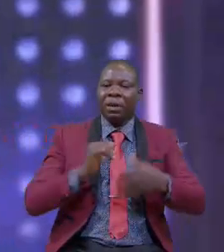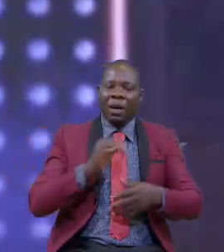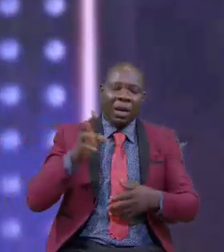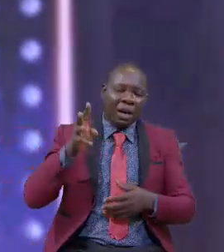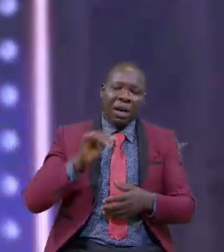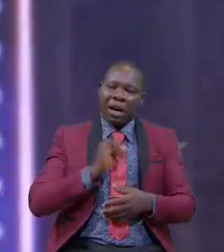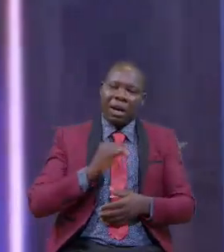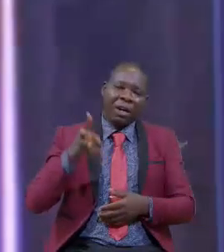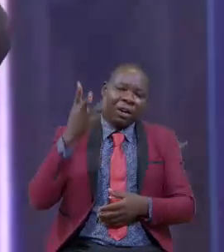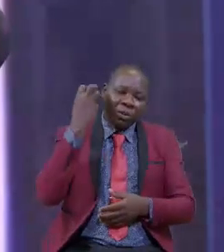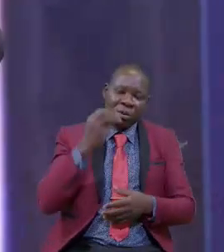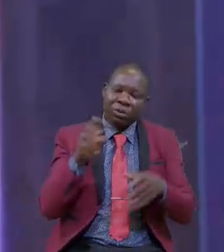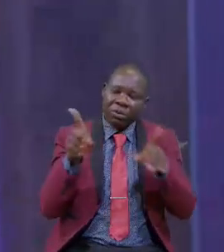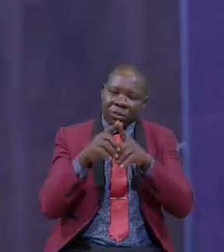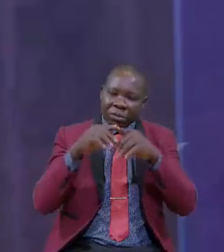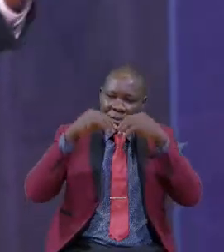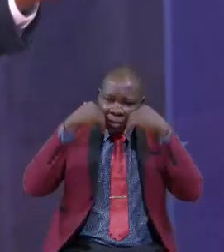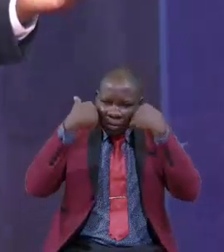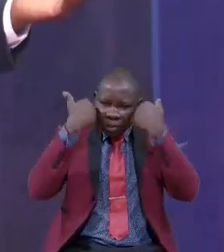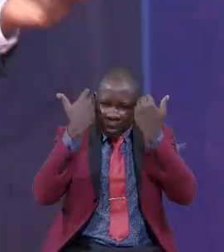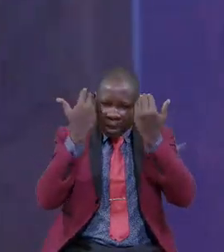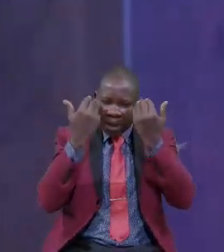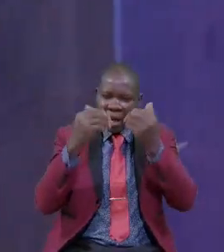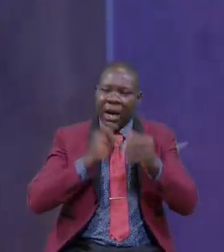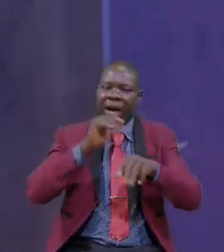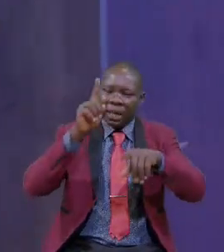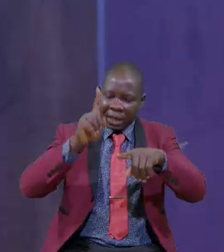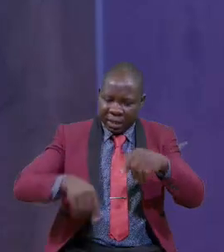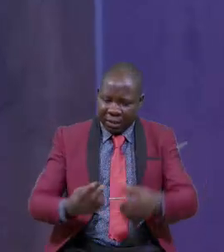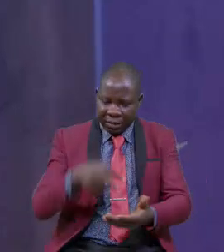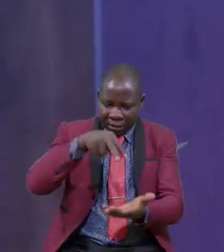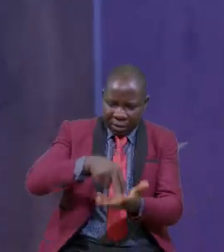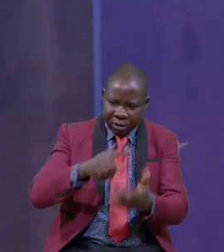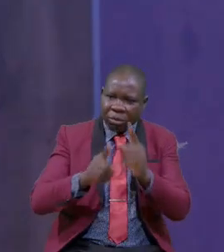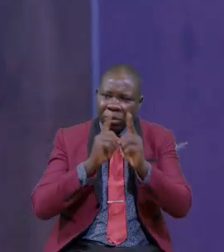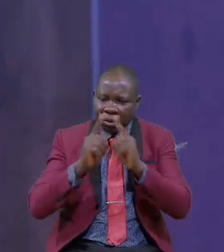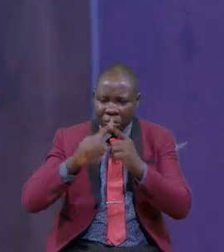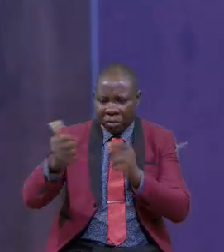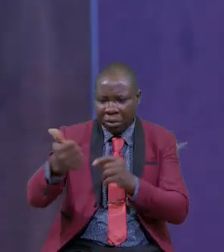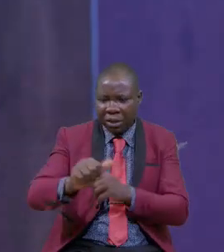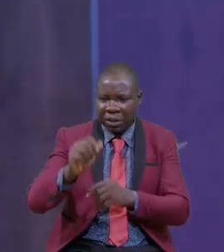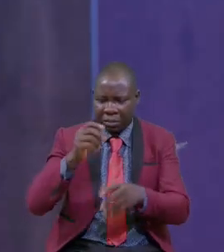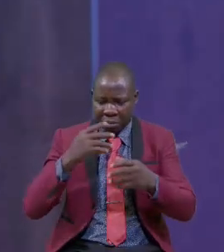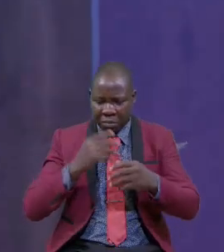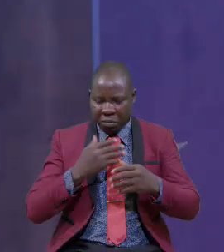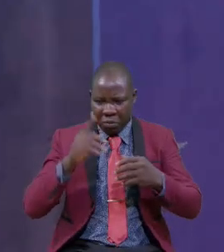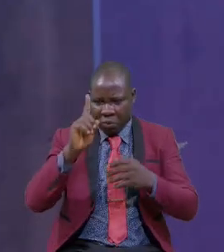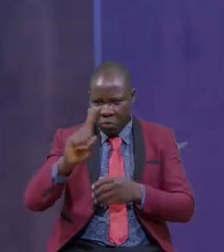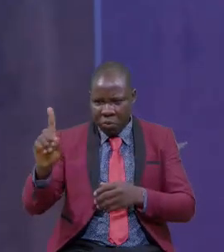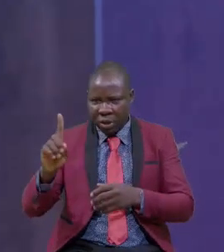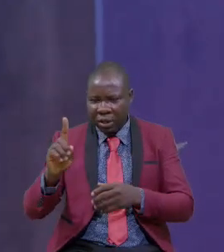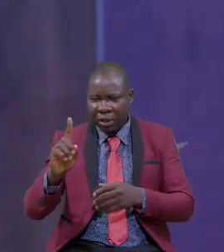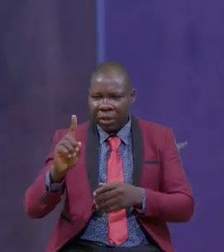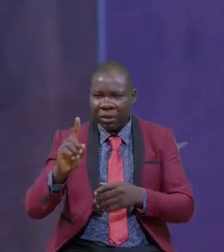up and talk to anyone. Even to talk to one person, I had the grace.